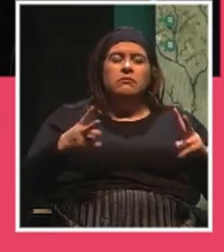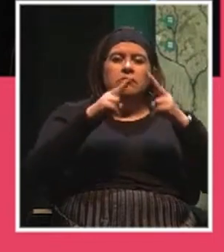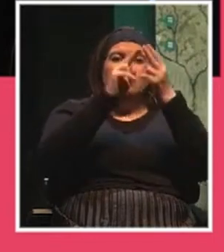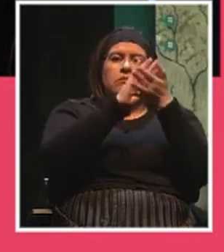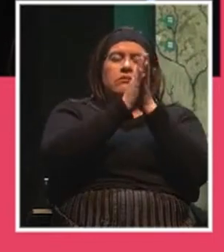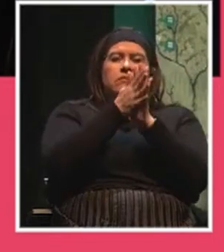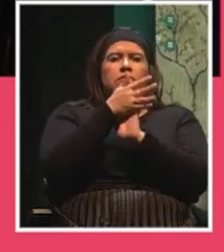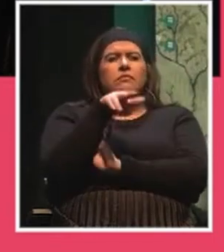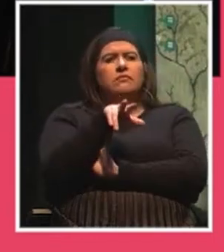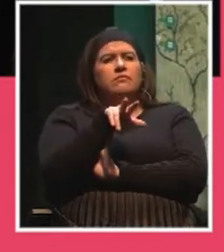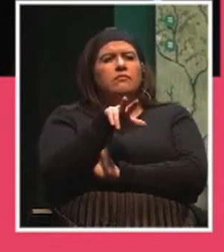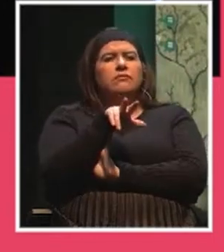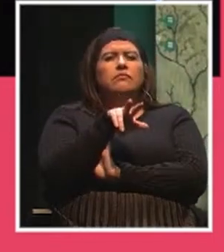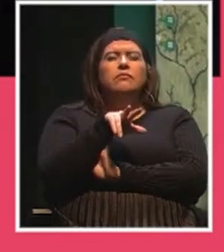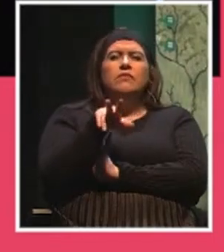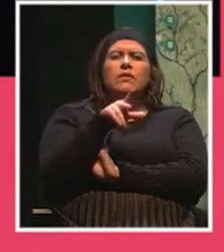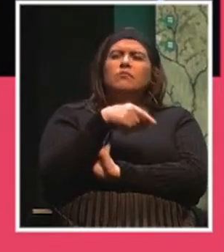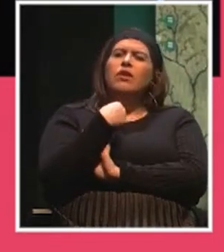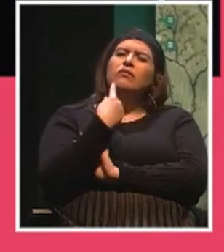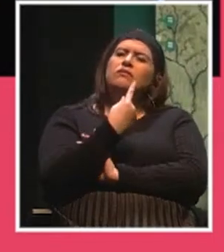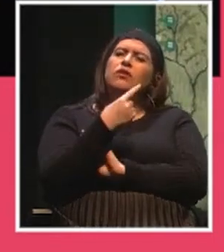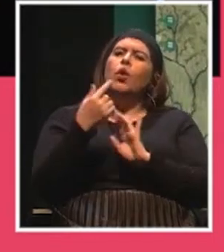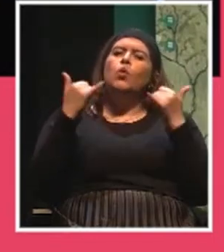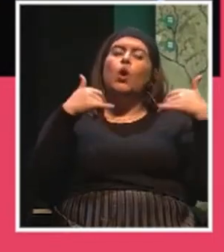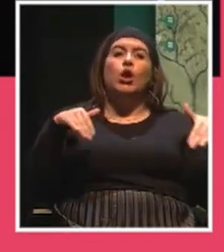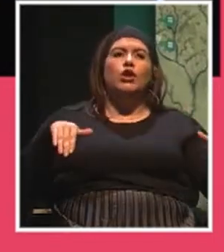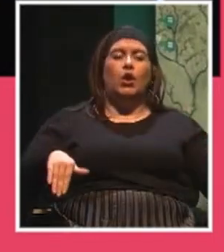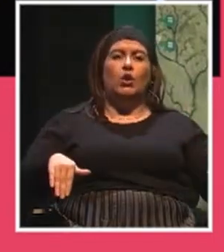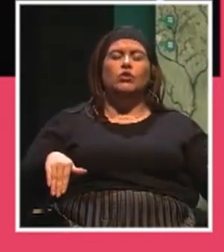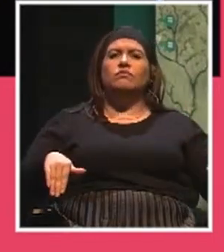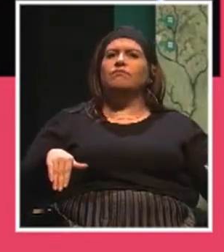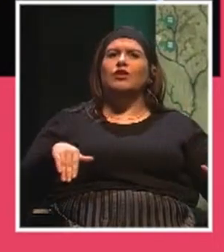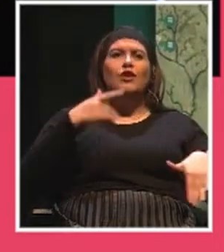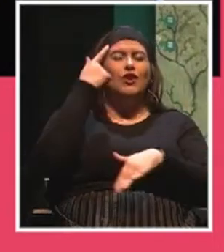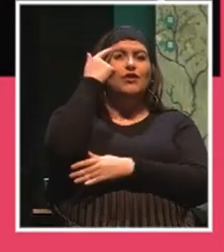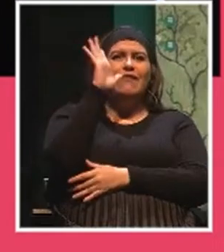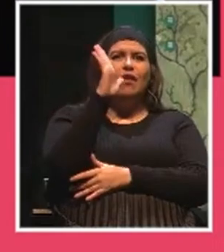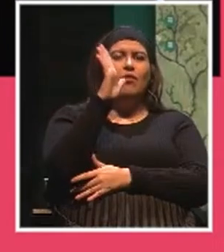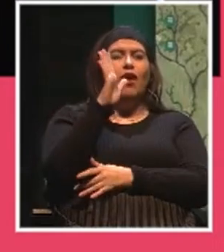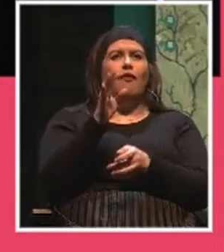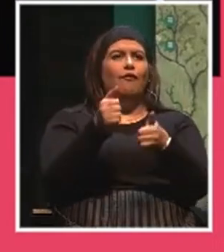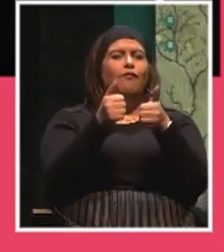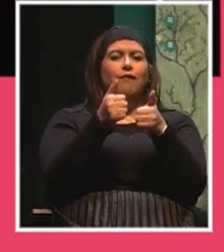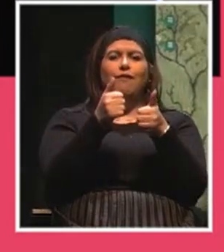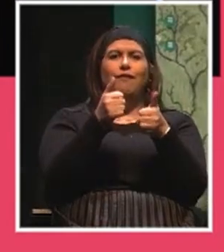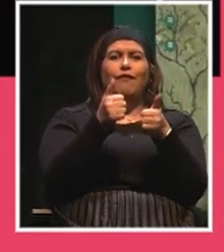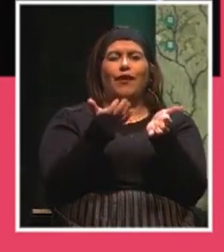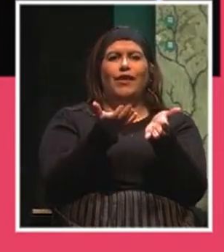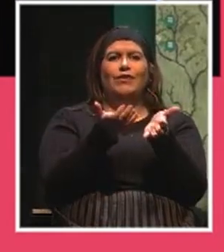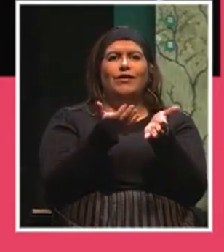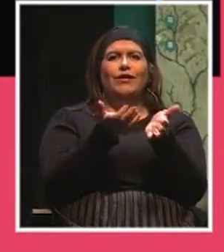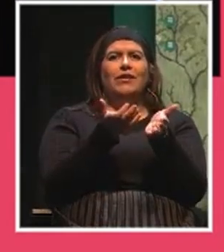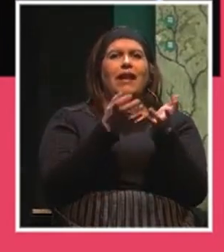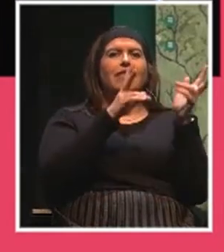Thrones was going to be a hit. And, of course, the showrunners didn't know, and HBO didn't know, would there be a season 2